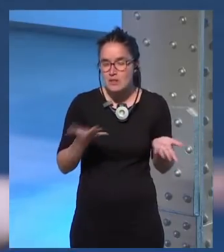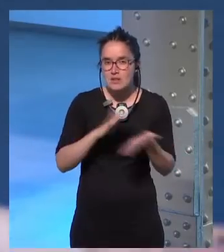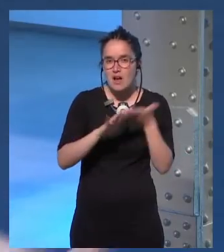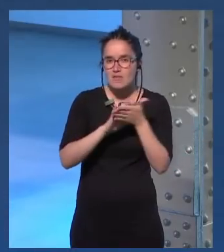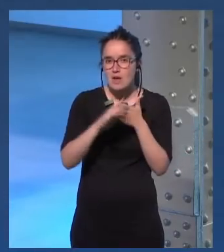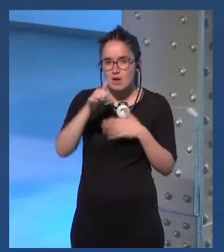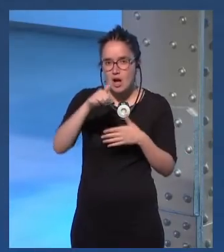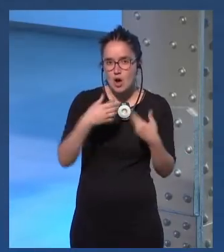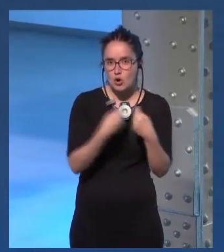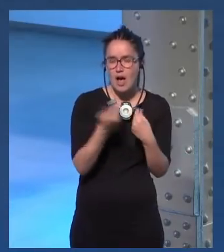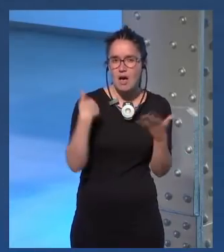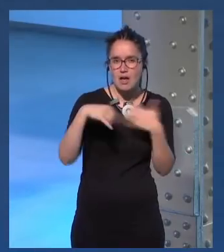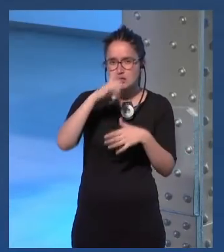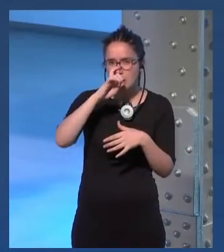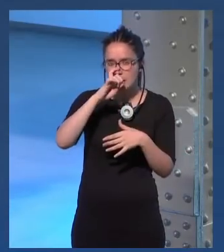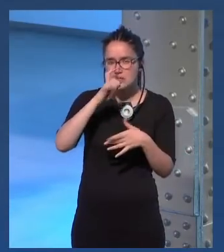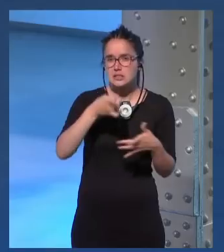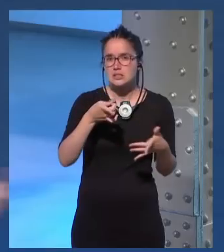who are gross.